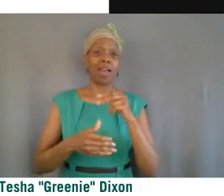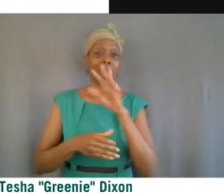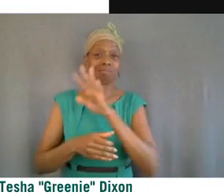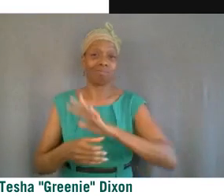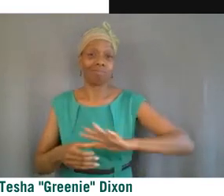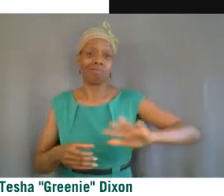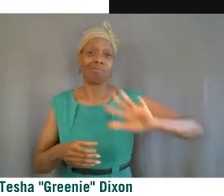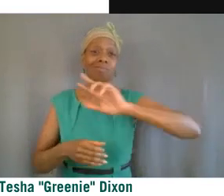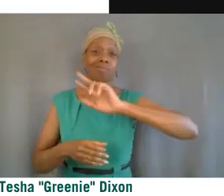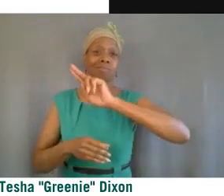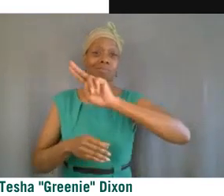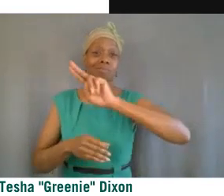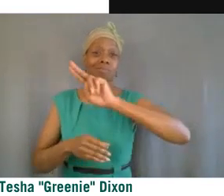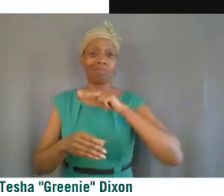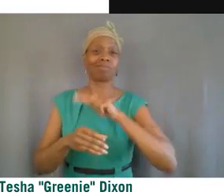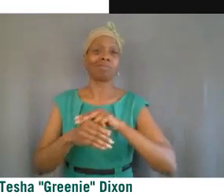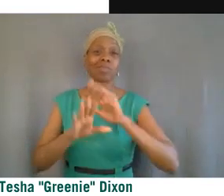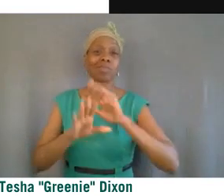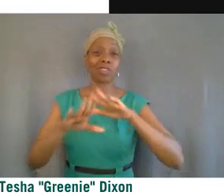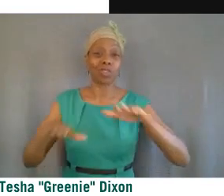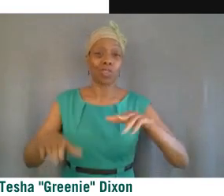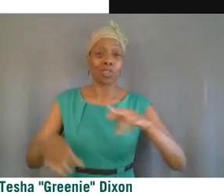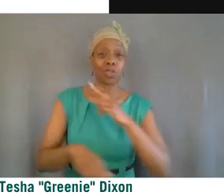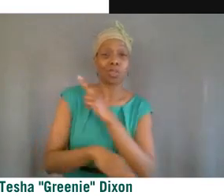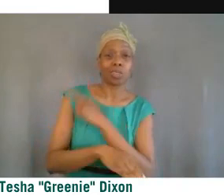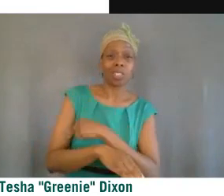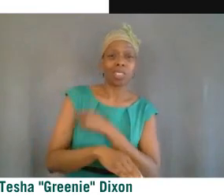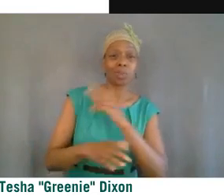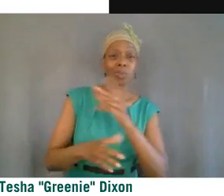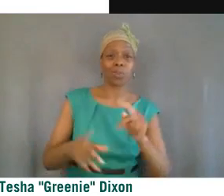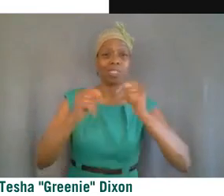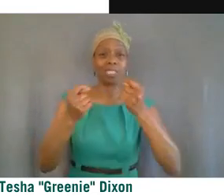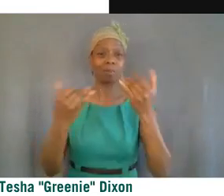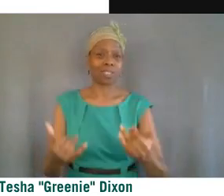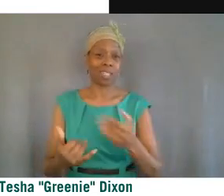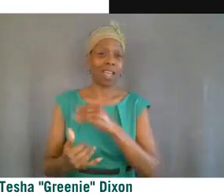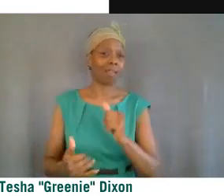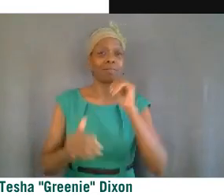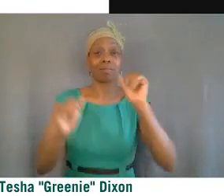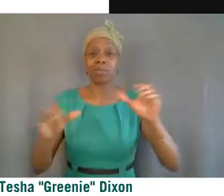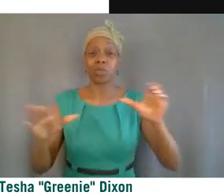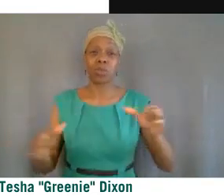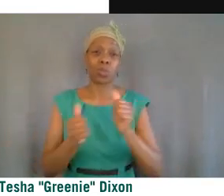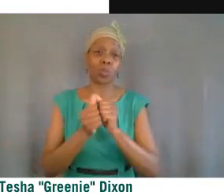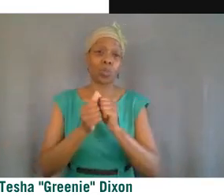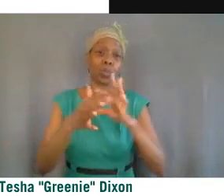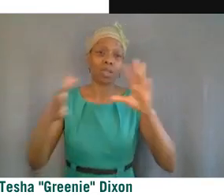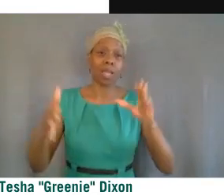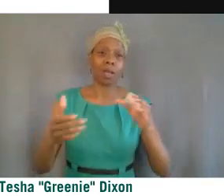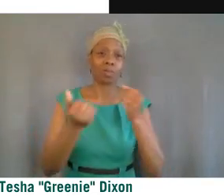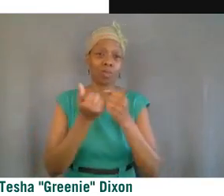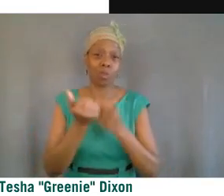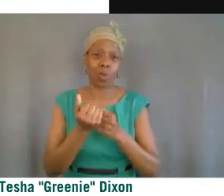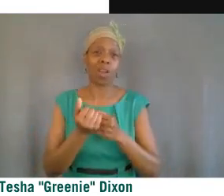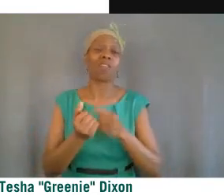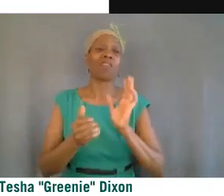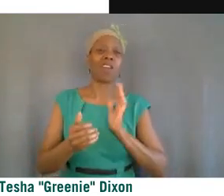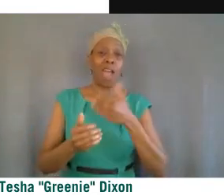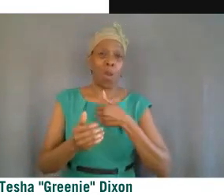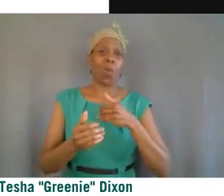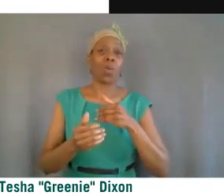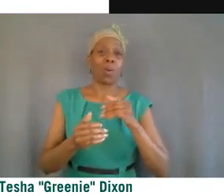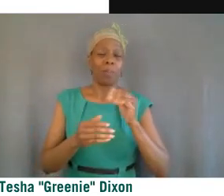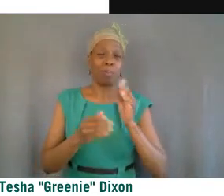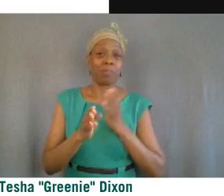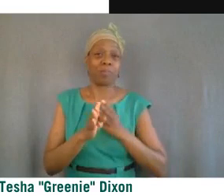mentioned, and we could not have done these town halls without the support from Ipsen Biopharmaceuticals. So to get started, I'd actually like